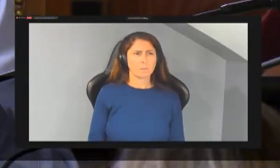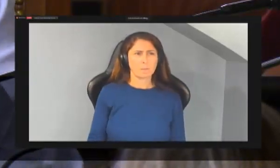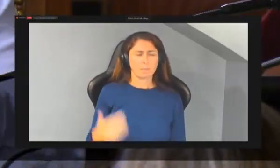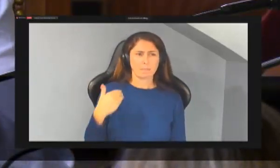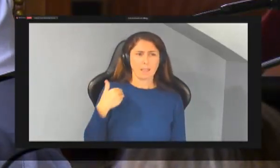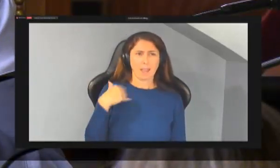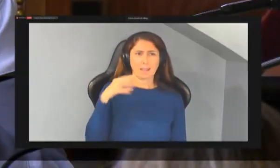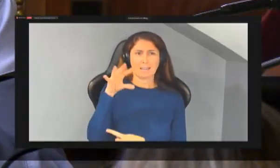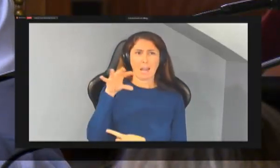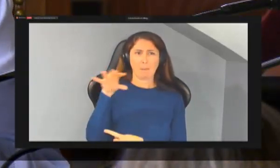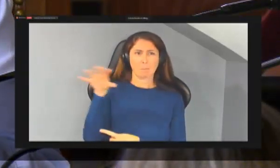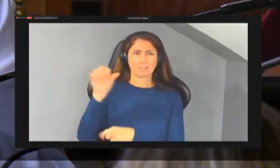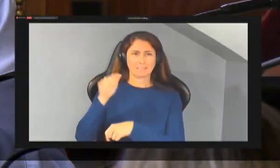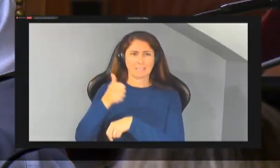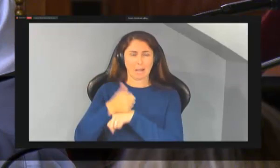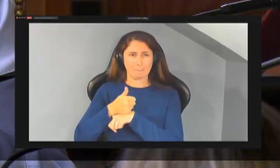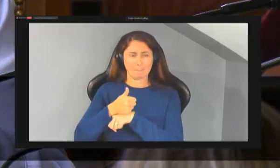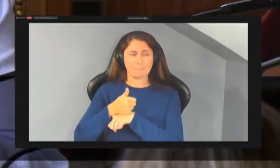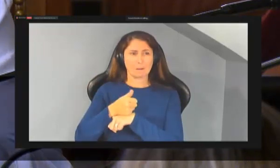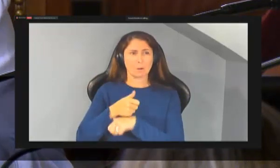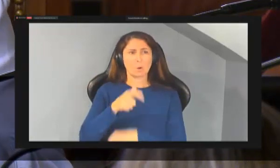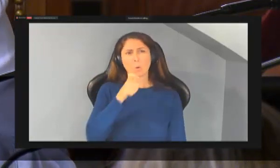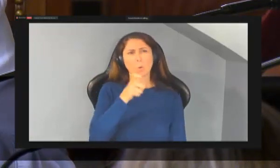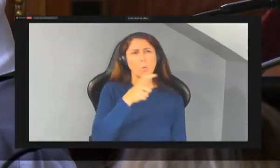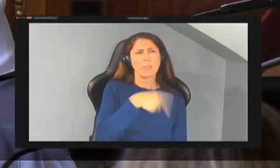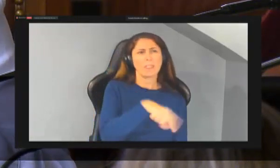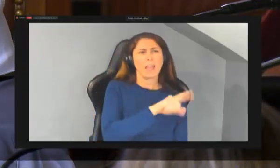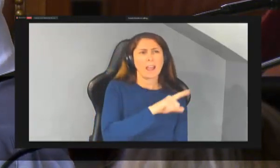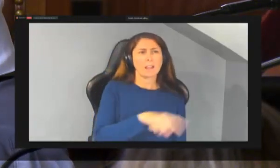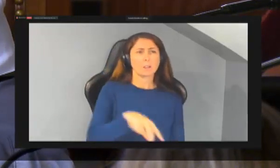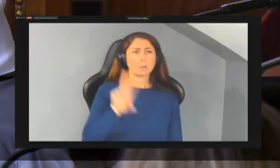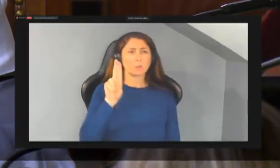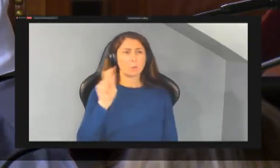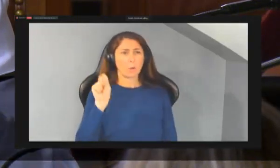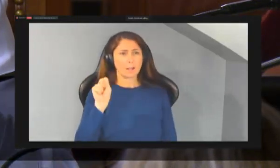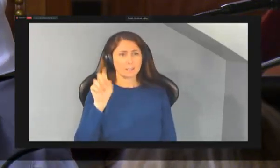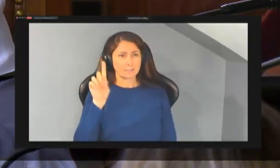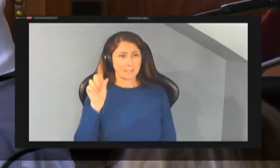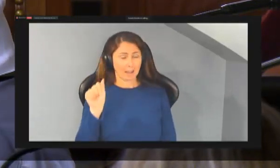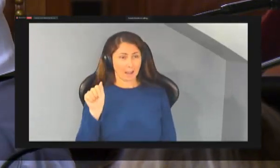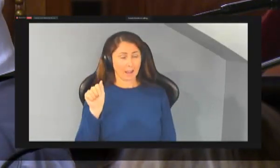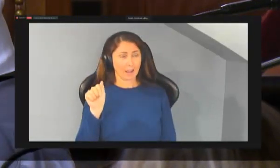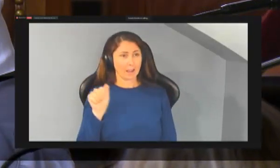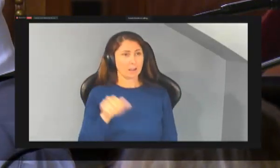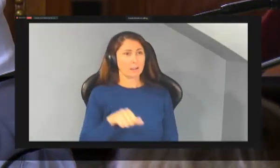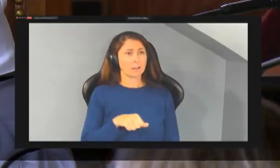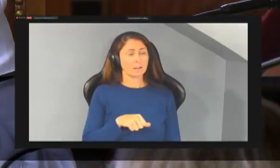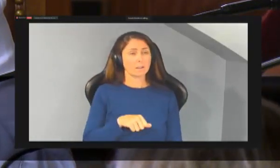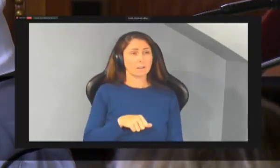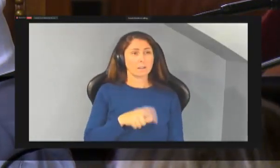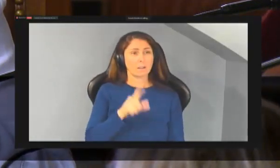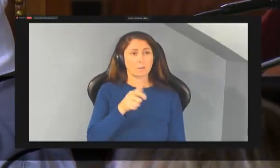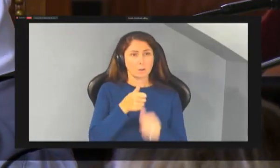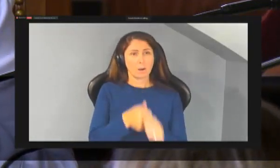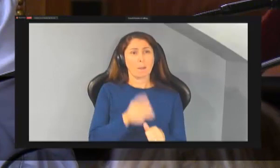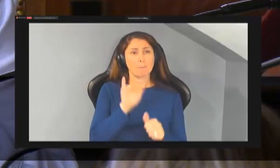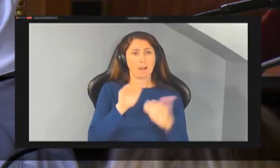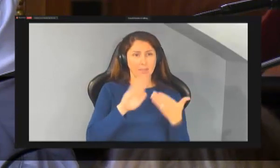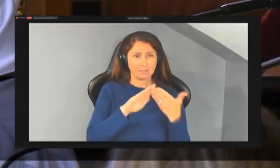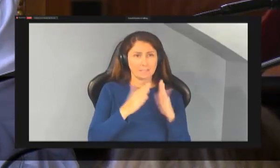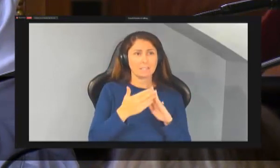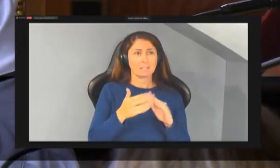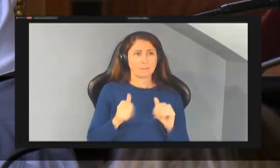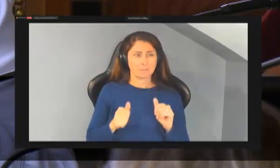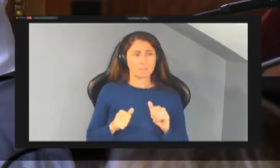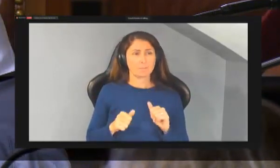park, and they had... And who's they? The USDA. Okay, they came. And it was brought in by the city to do it. The city? Yes. I